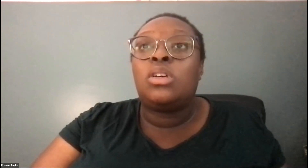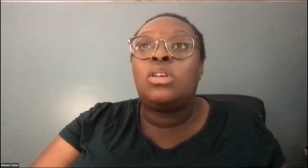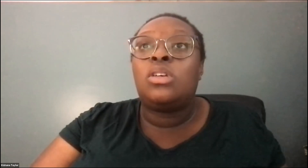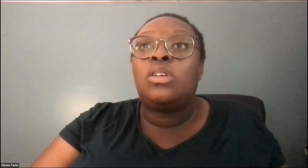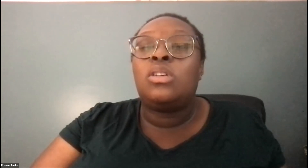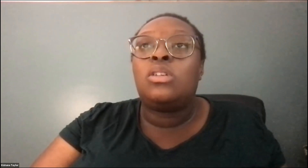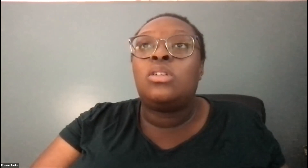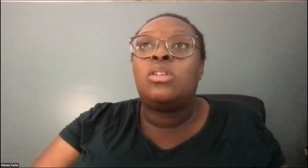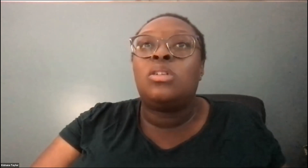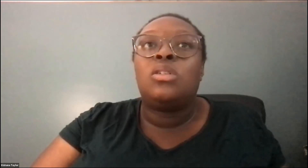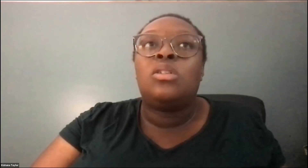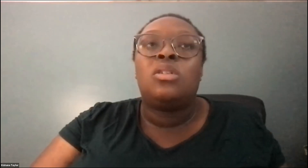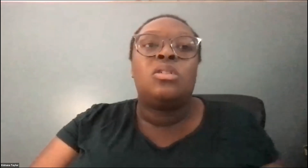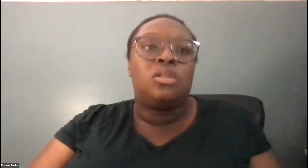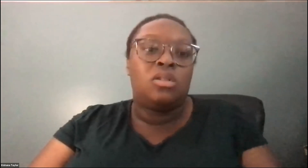Yeah.